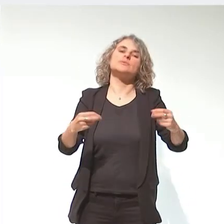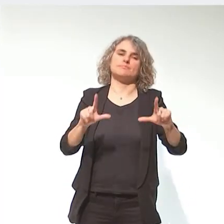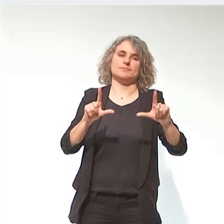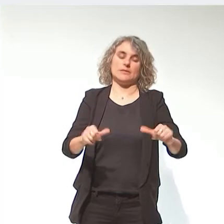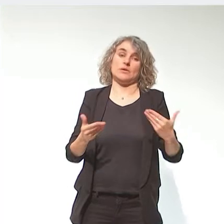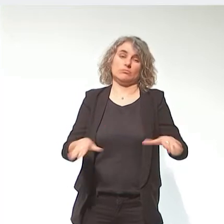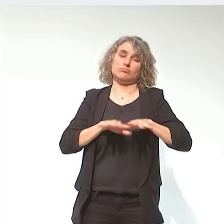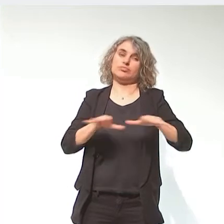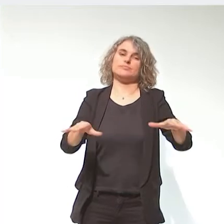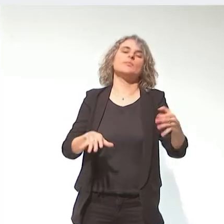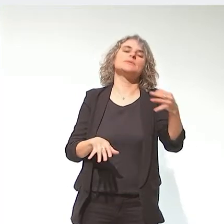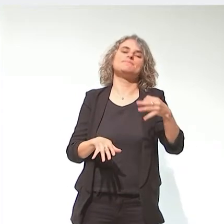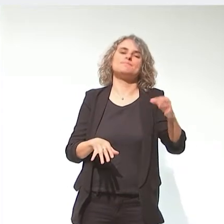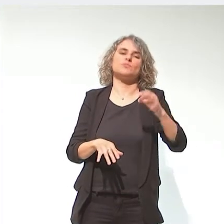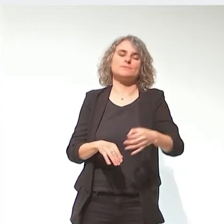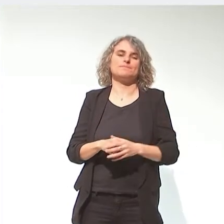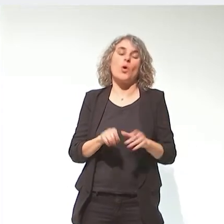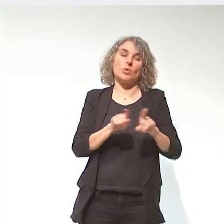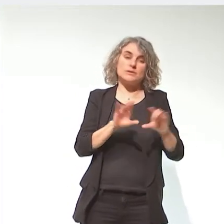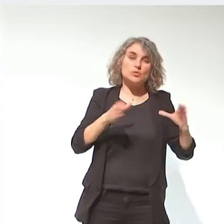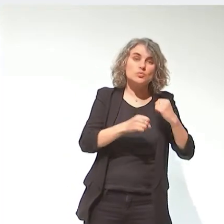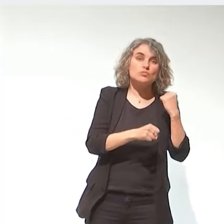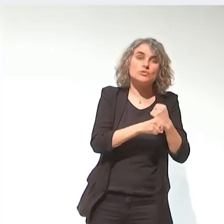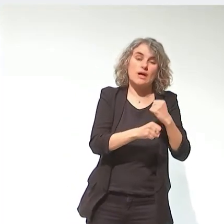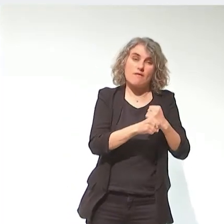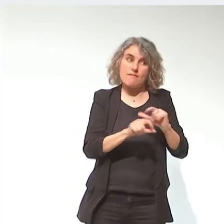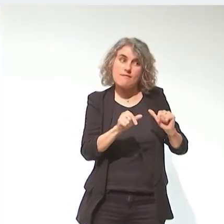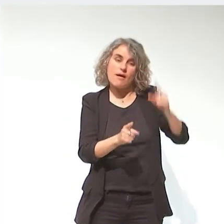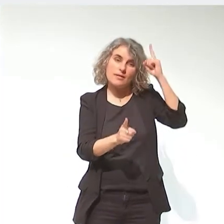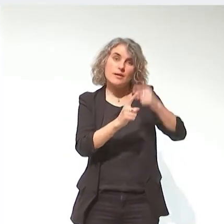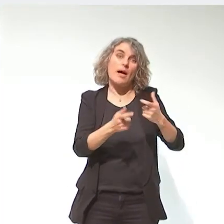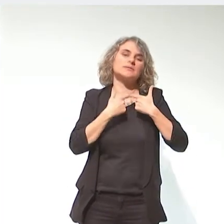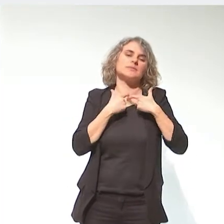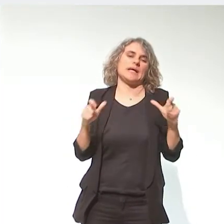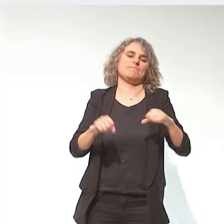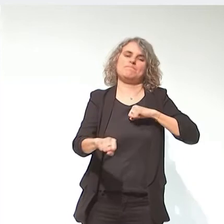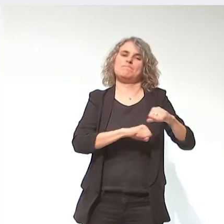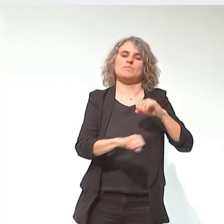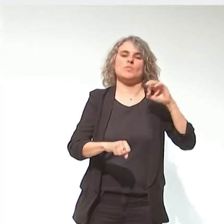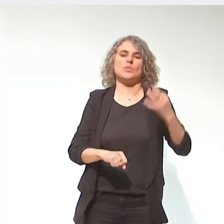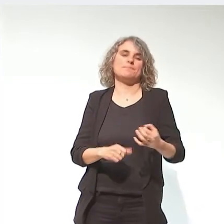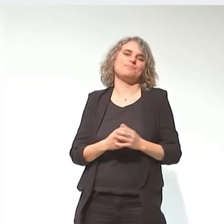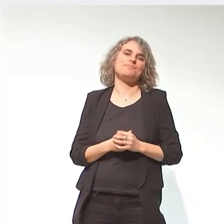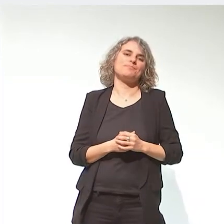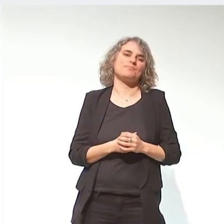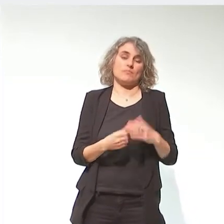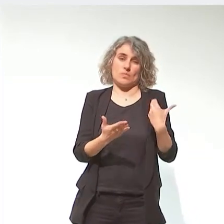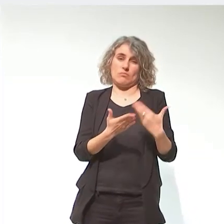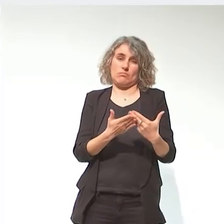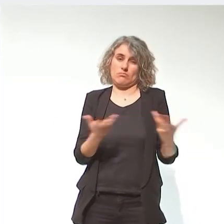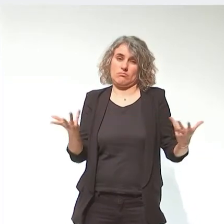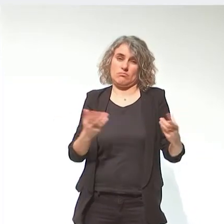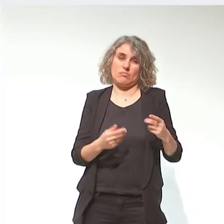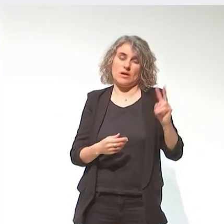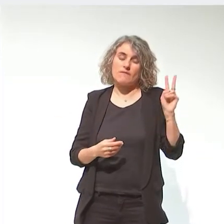implemented task force on accessibility, that the need for access is absolutely universal,